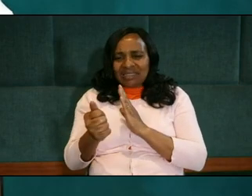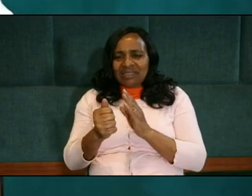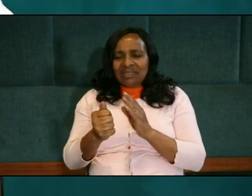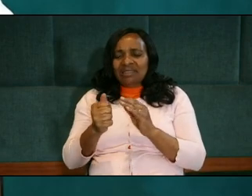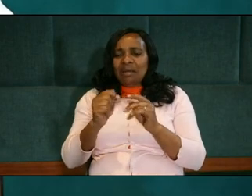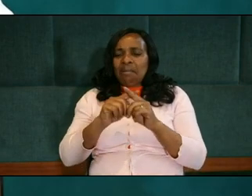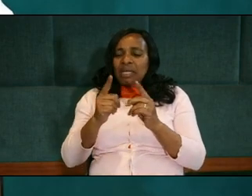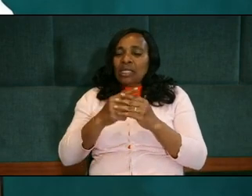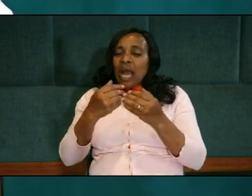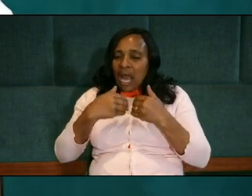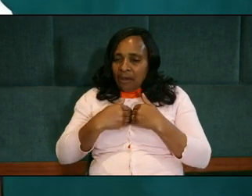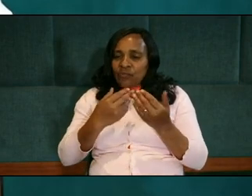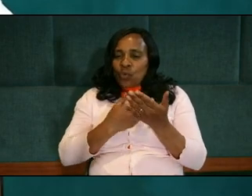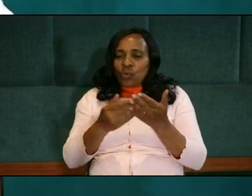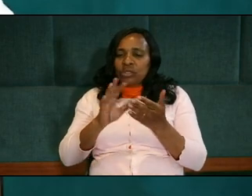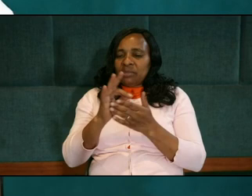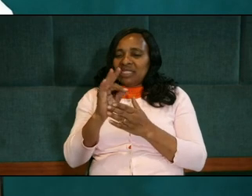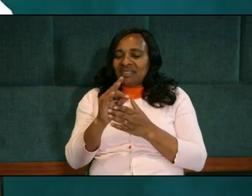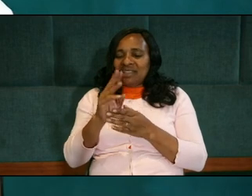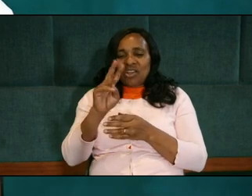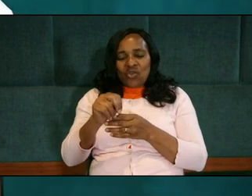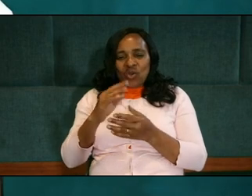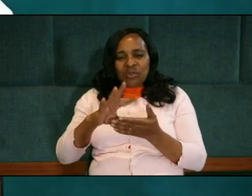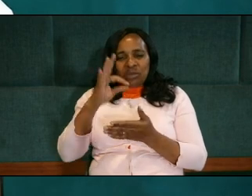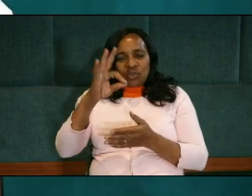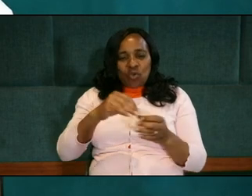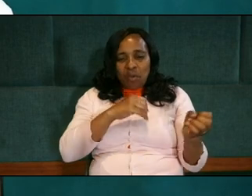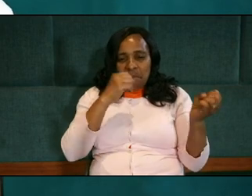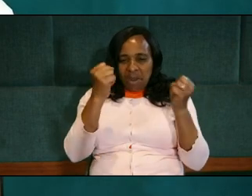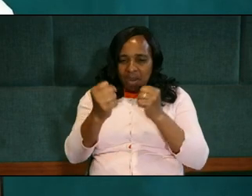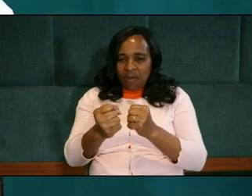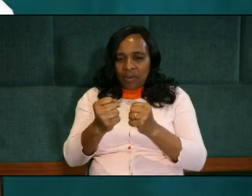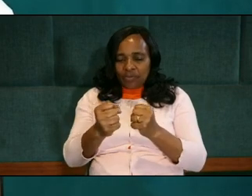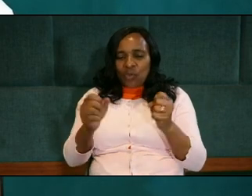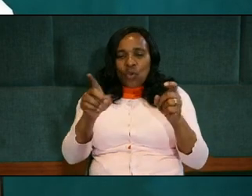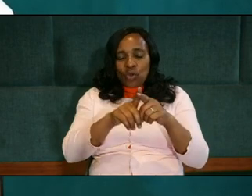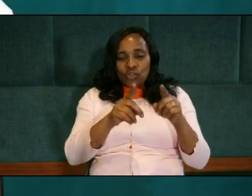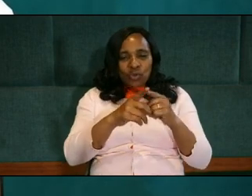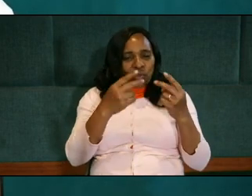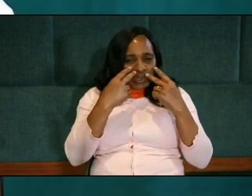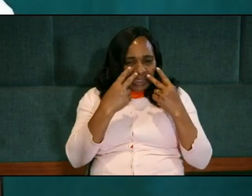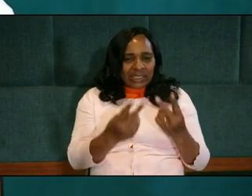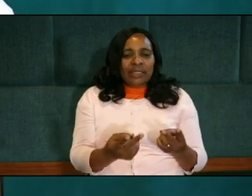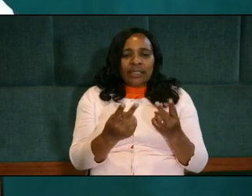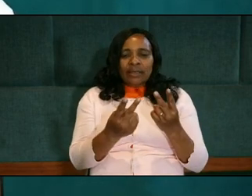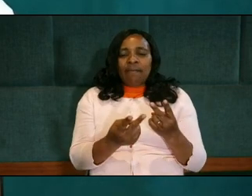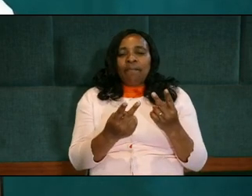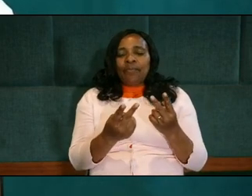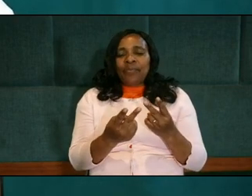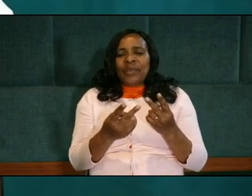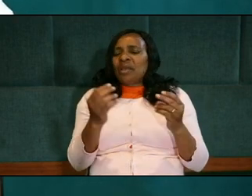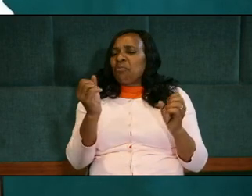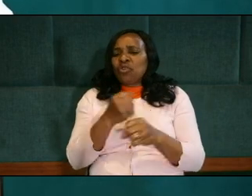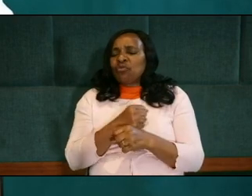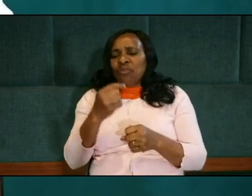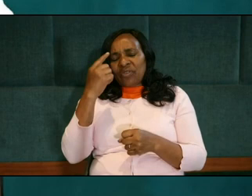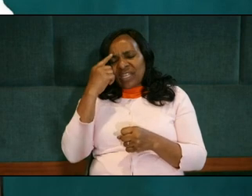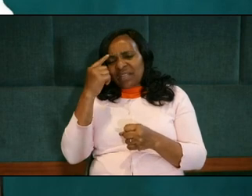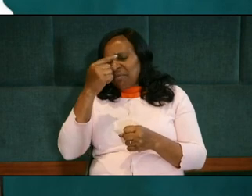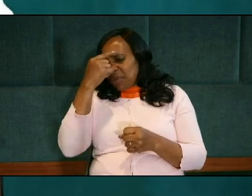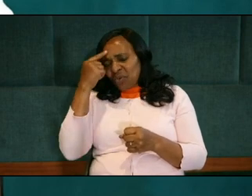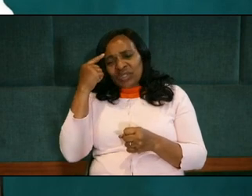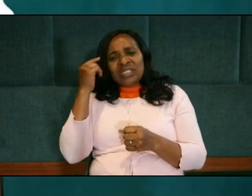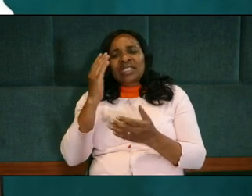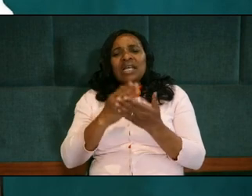the Holy Spirit, there is no spiritual power. We also see that we should not think that just because